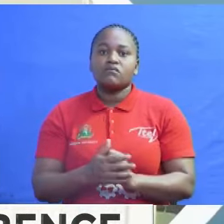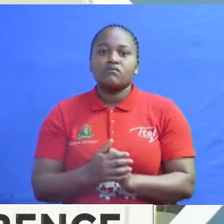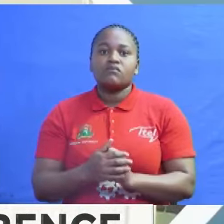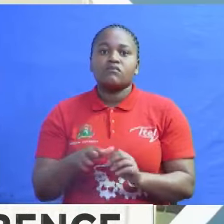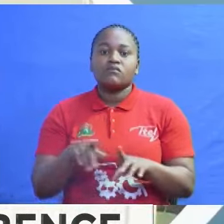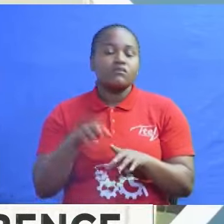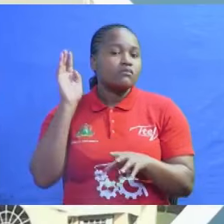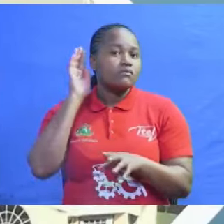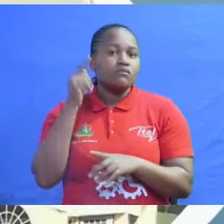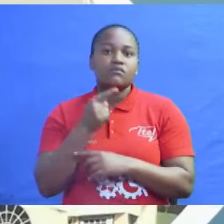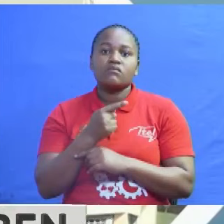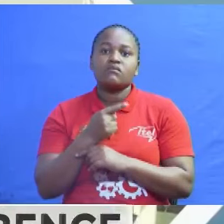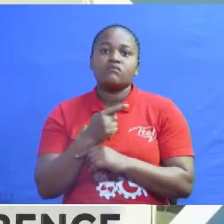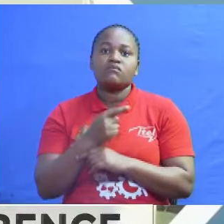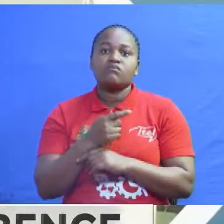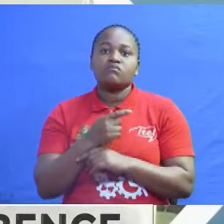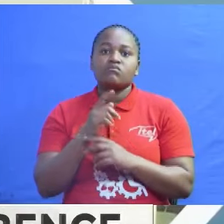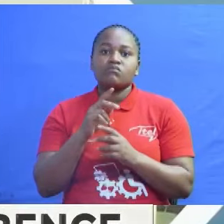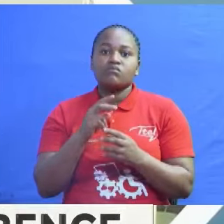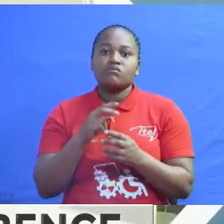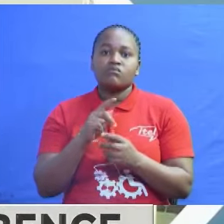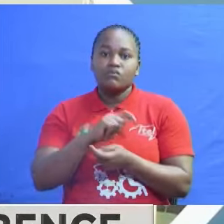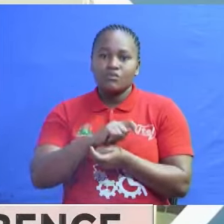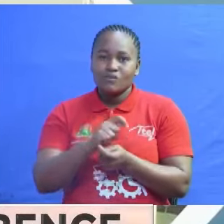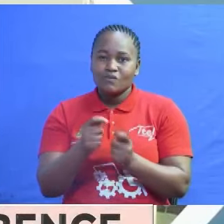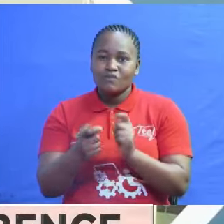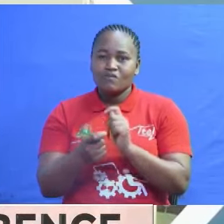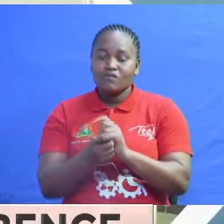have heard, we are revisiting the way